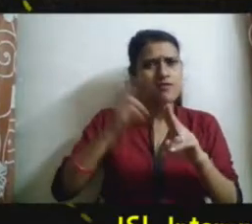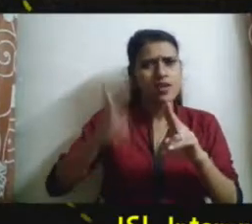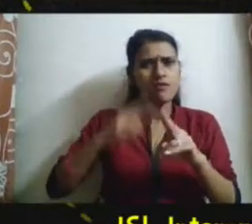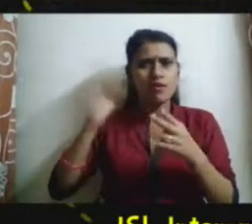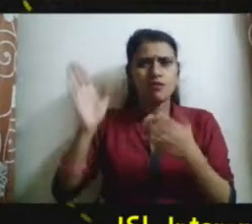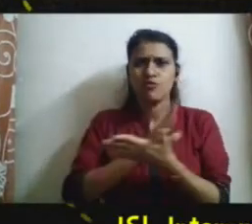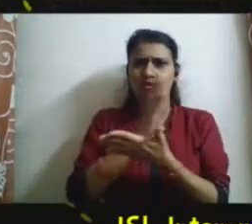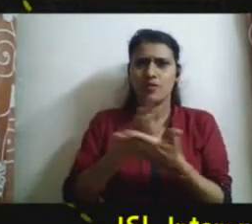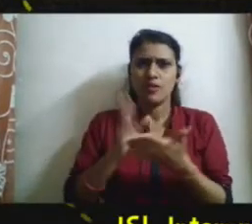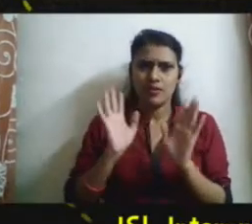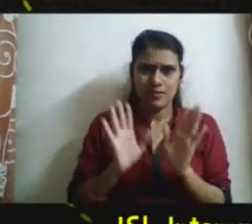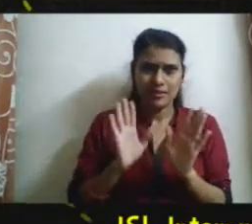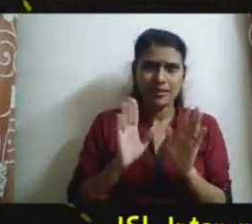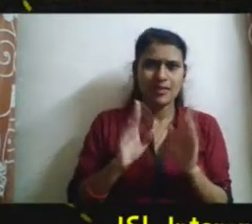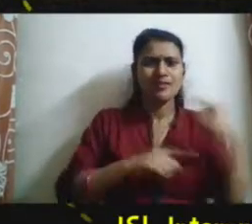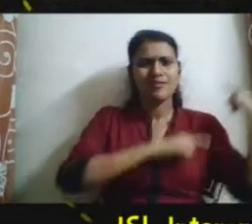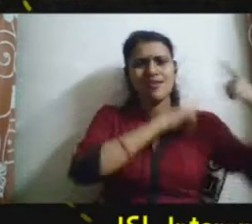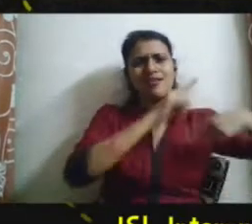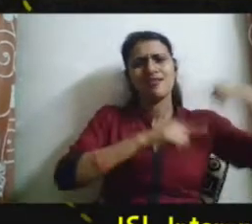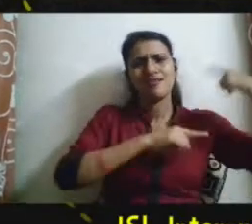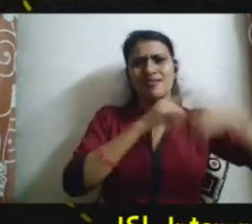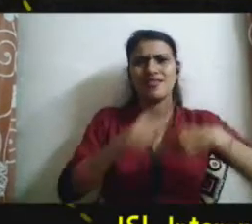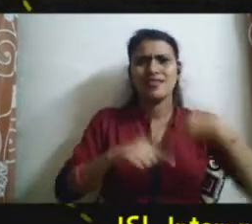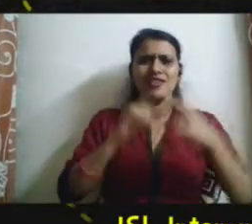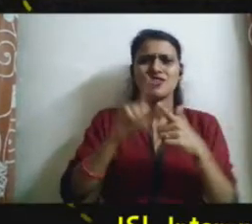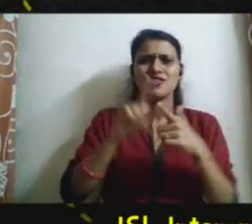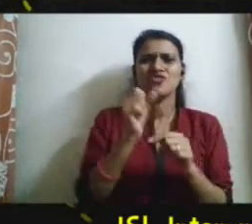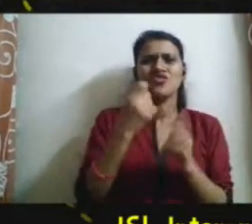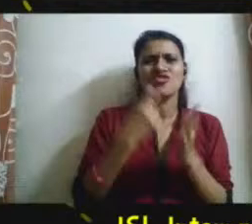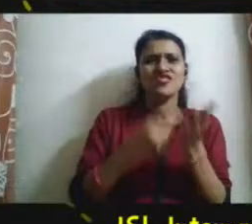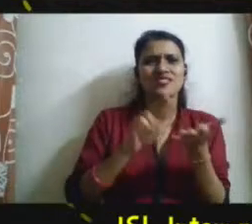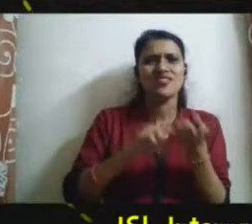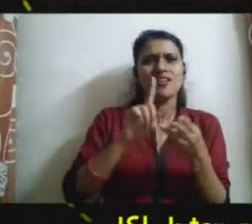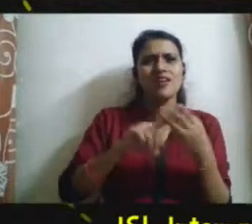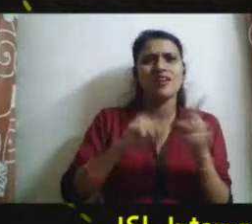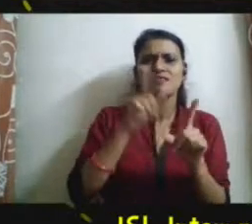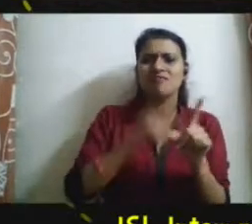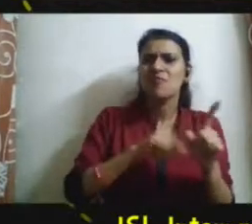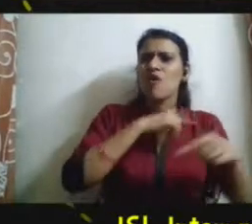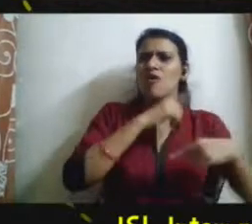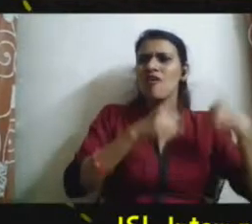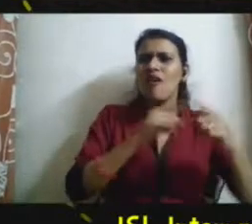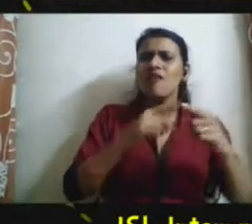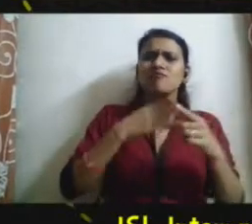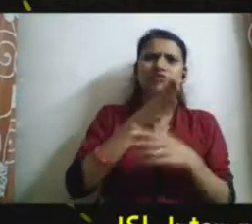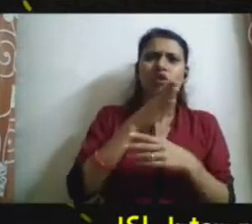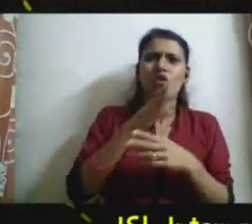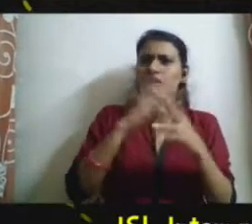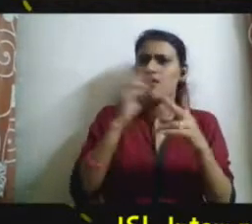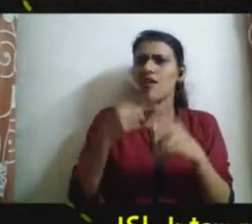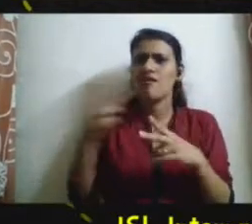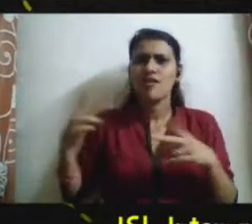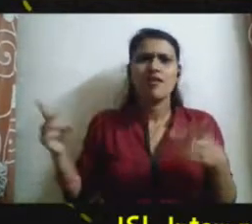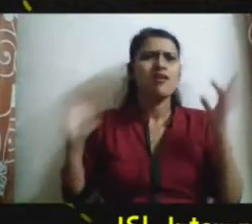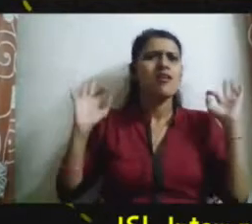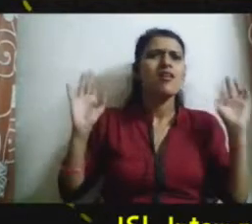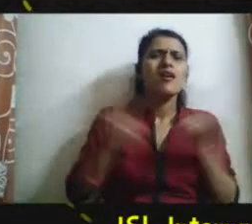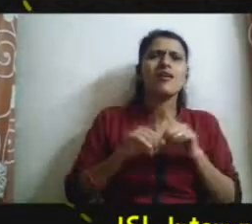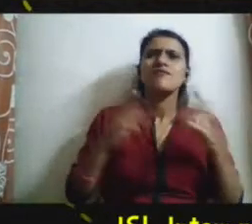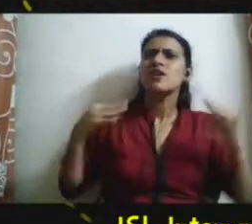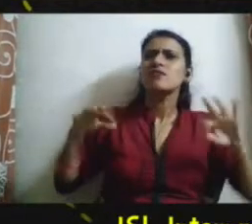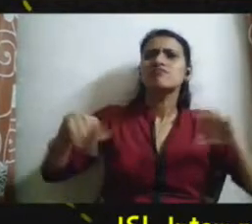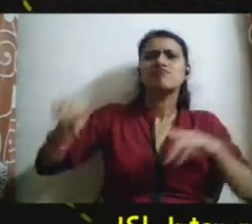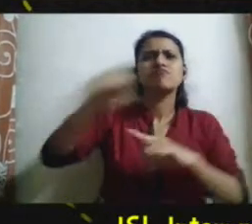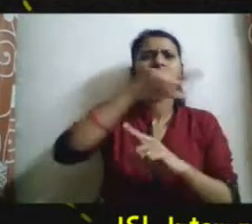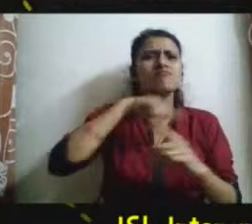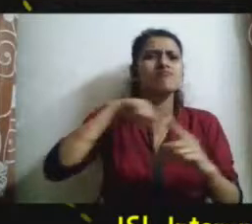word experimenting, journeying into other spaces, taking what you want, going where you like, and it's a tremendously free-spirited, even though I